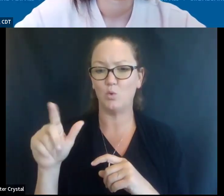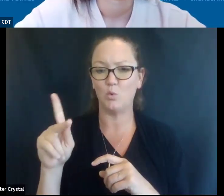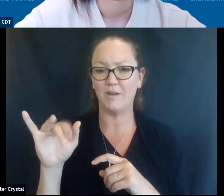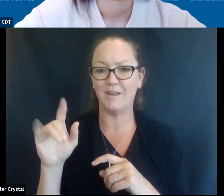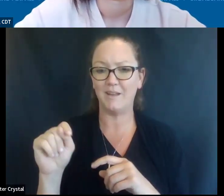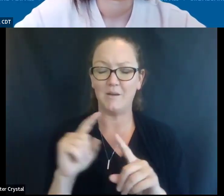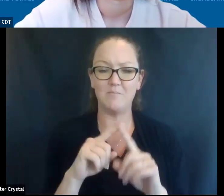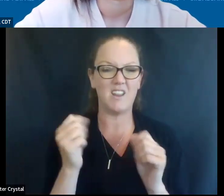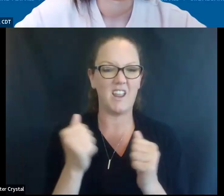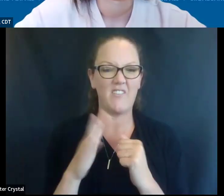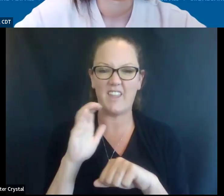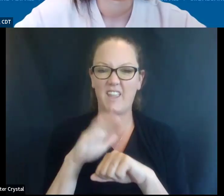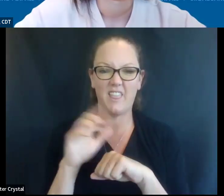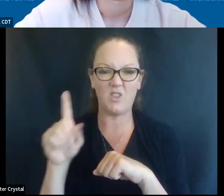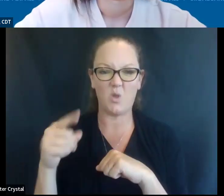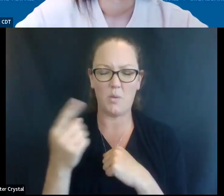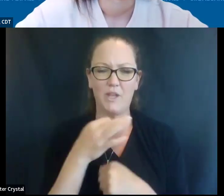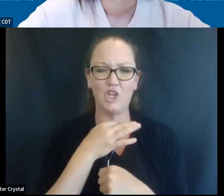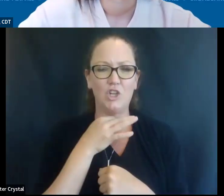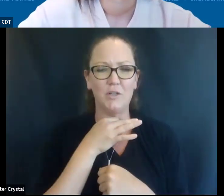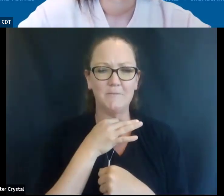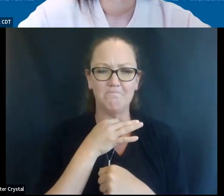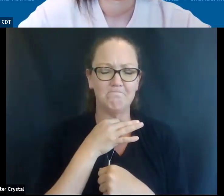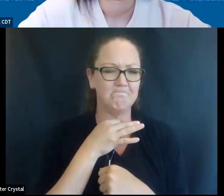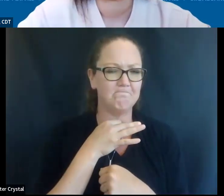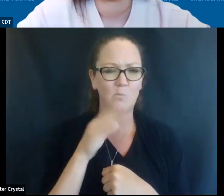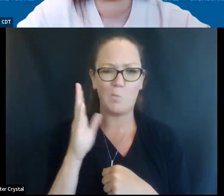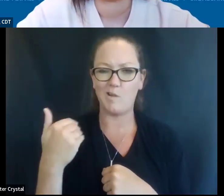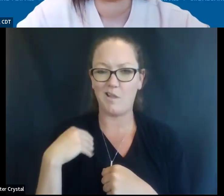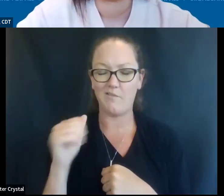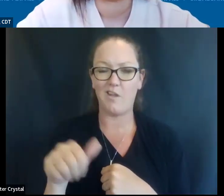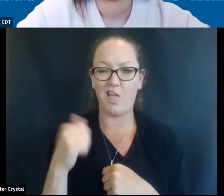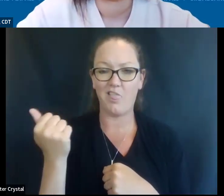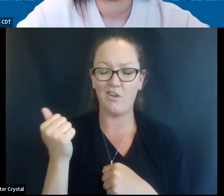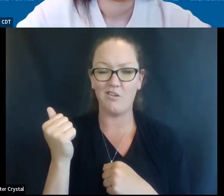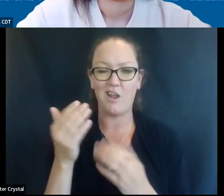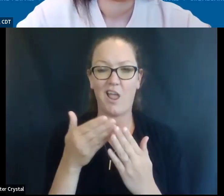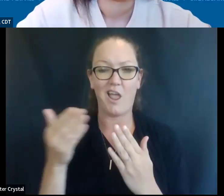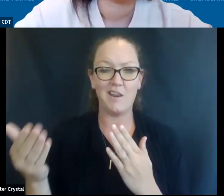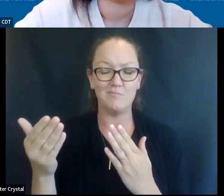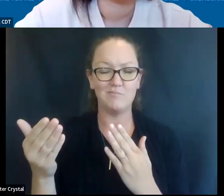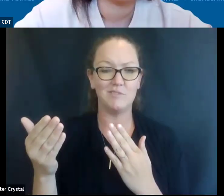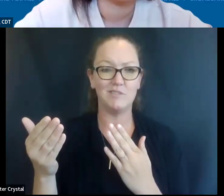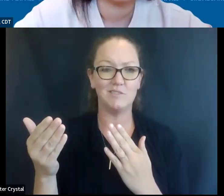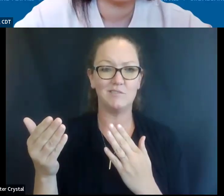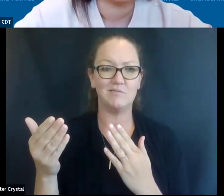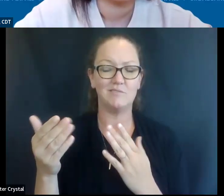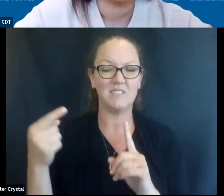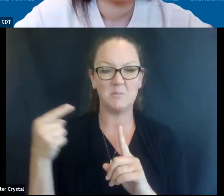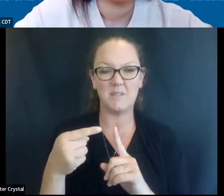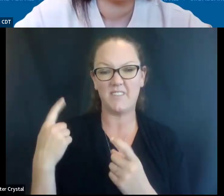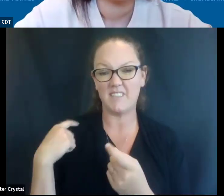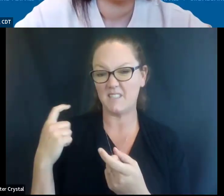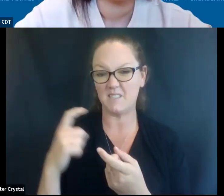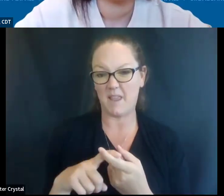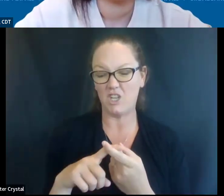was only in English. Is there other items that I'm specifically looking for Spanish